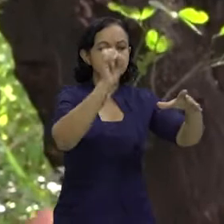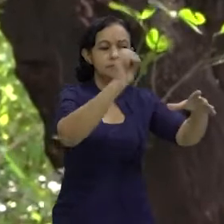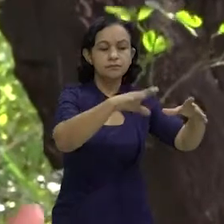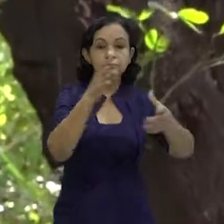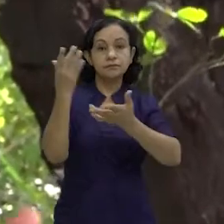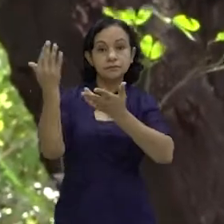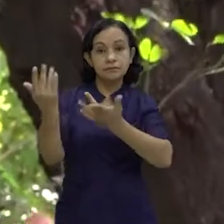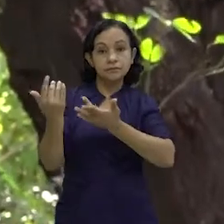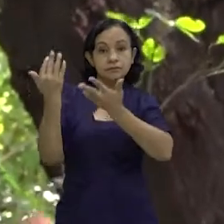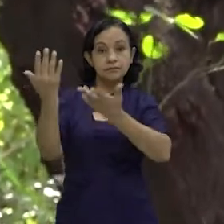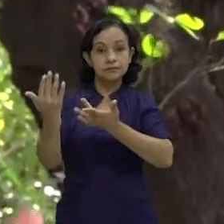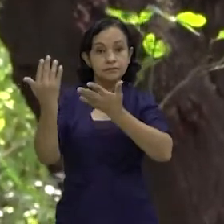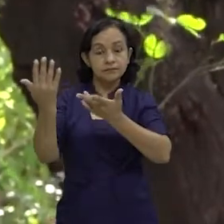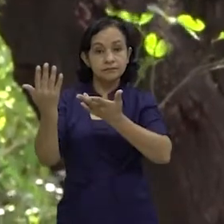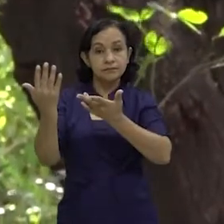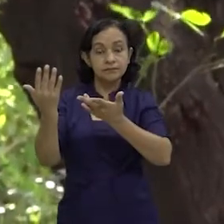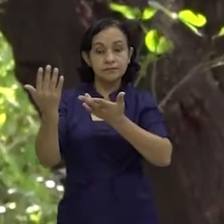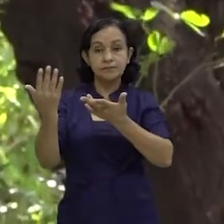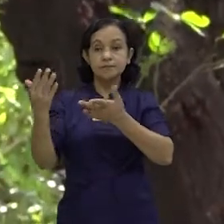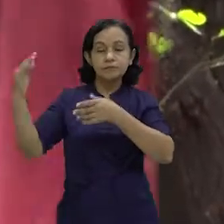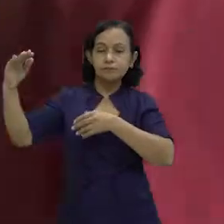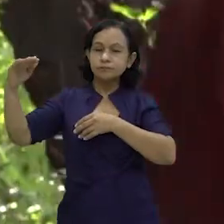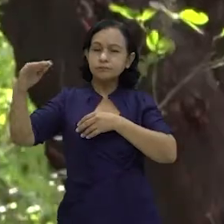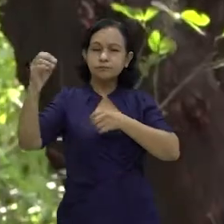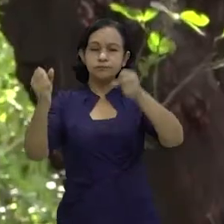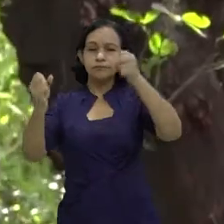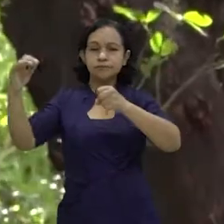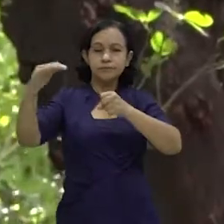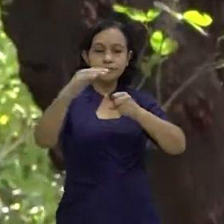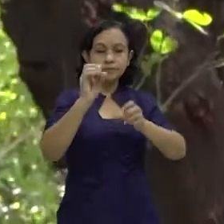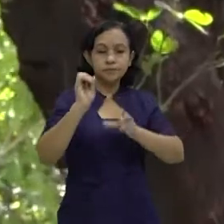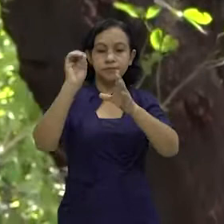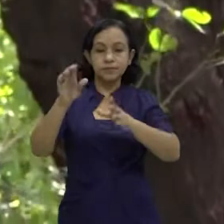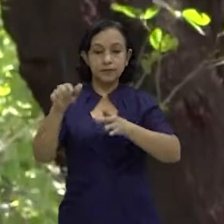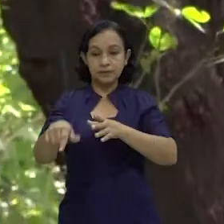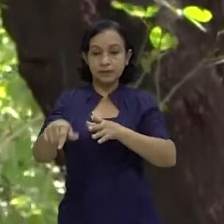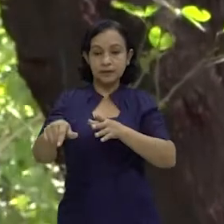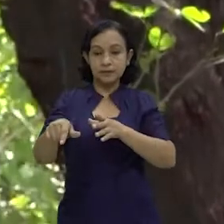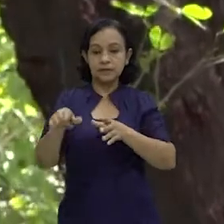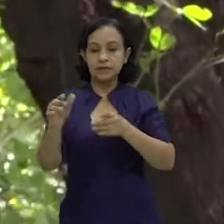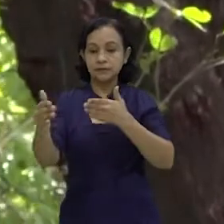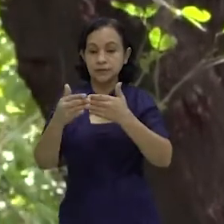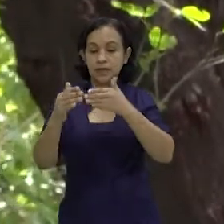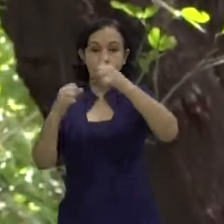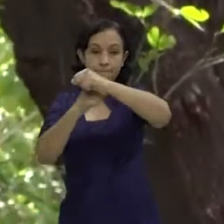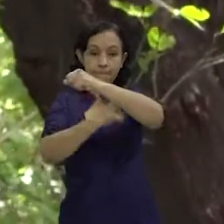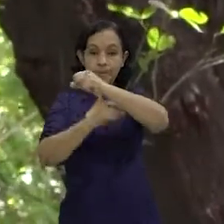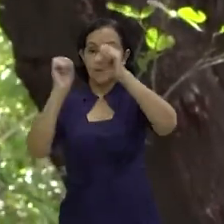we need to for garbage collectors, we need not to throw them here, at the edge of the bridge,